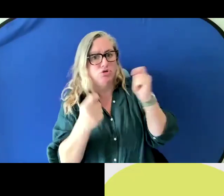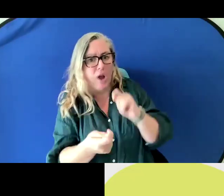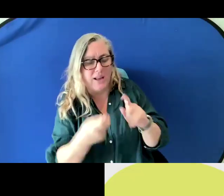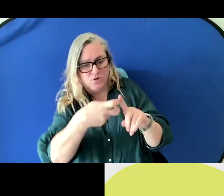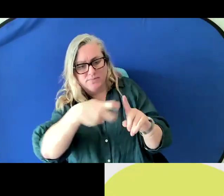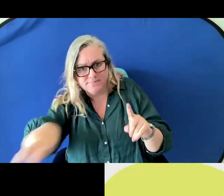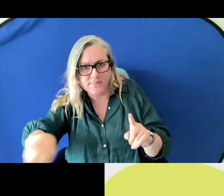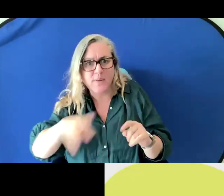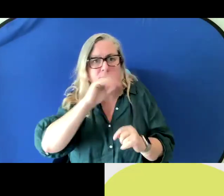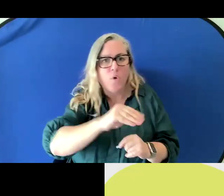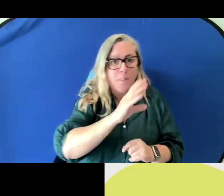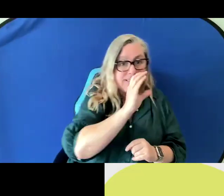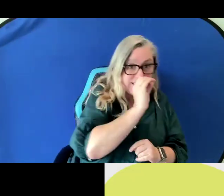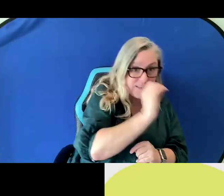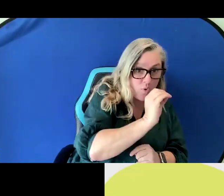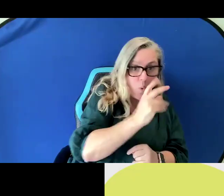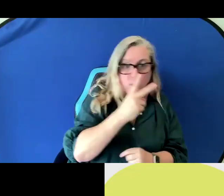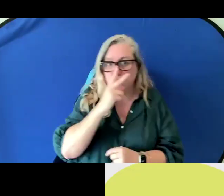between 0 and 25 years.